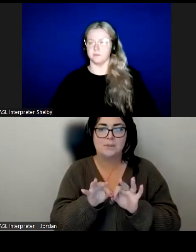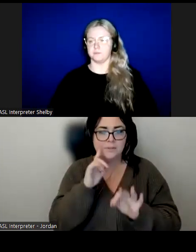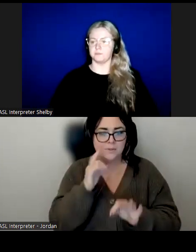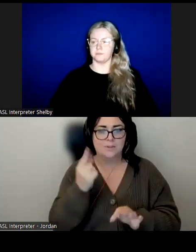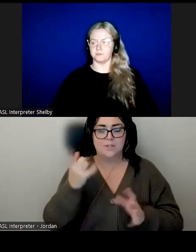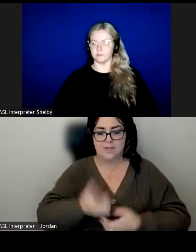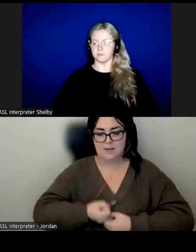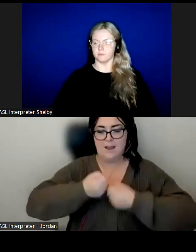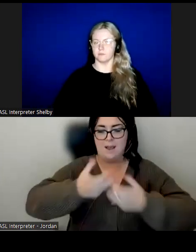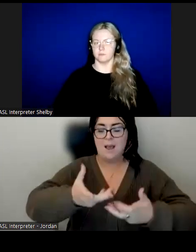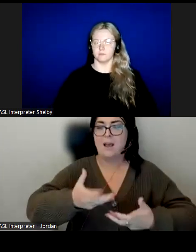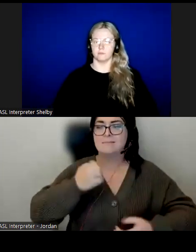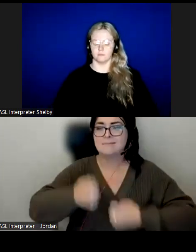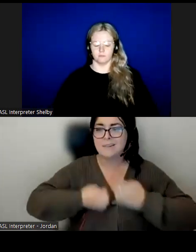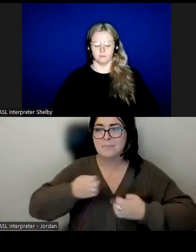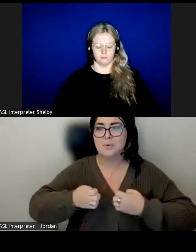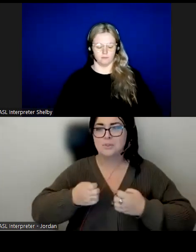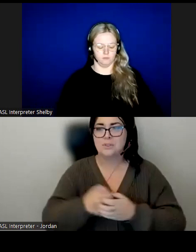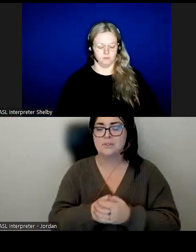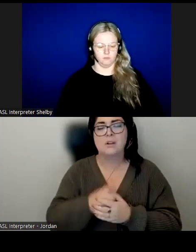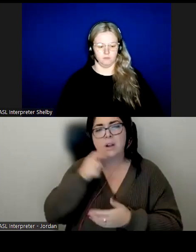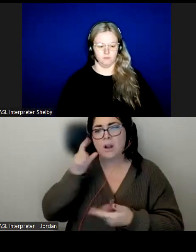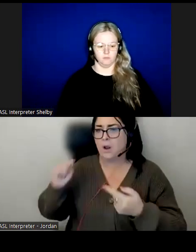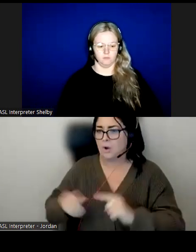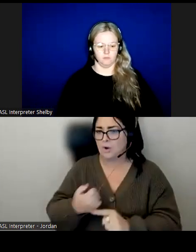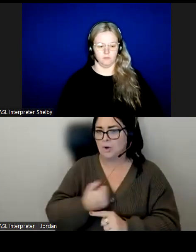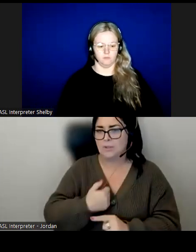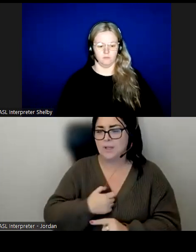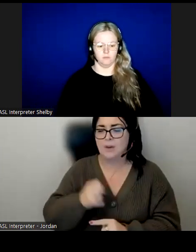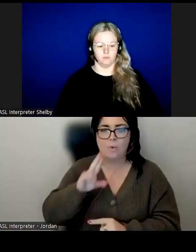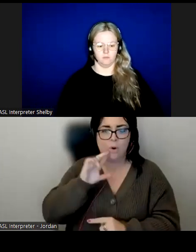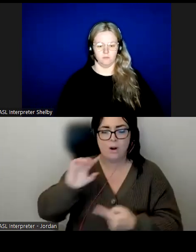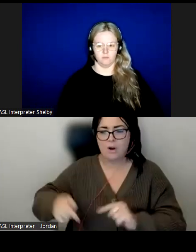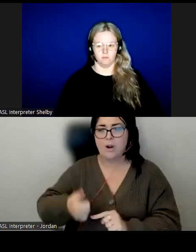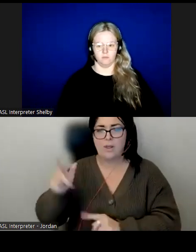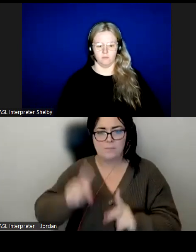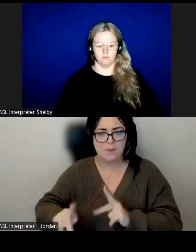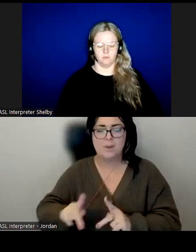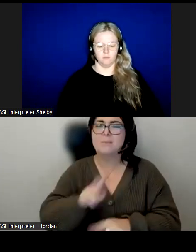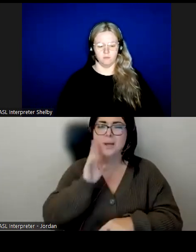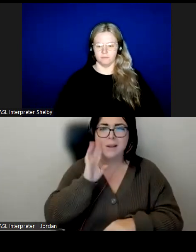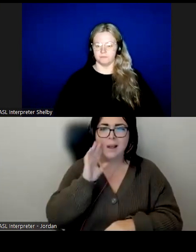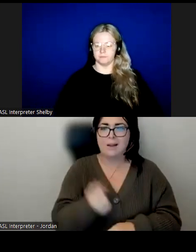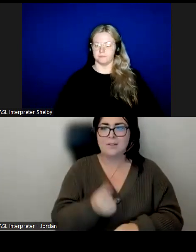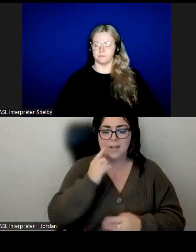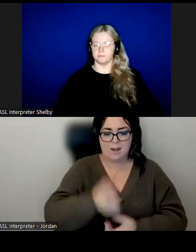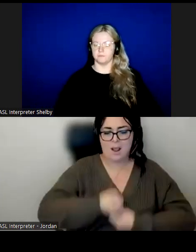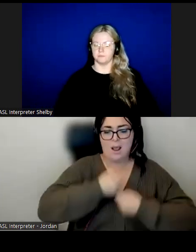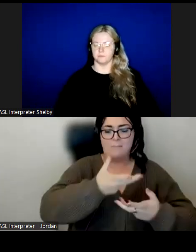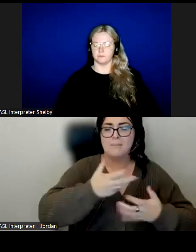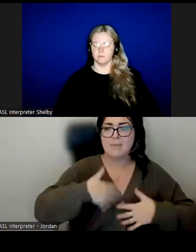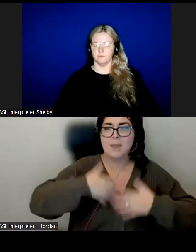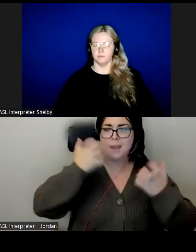out, not in a way that it's harmful to yourself or another person, but be able to give voice to those feelings